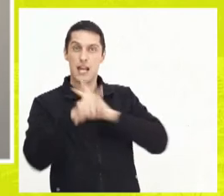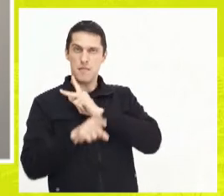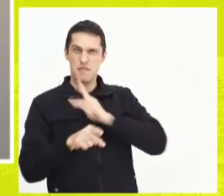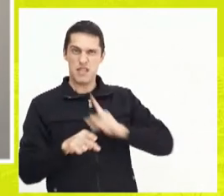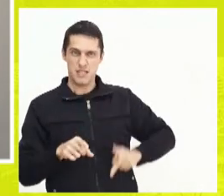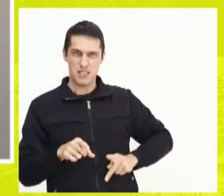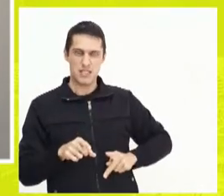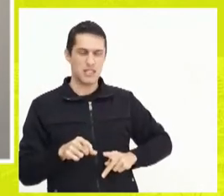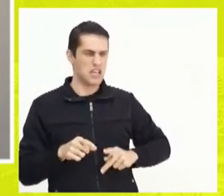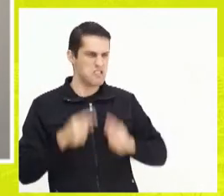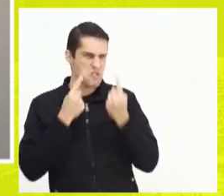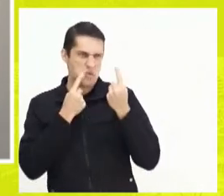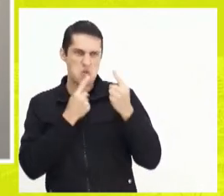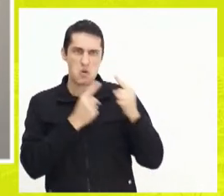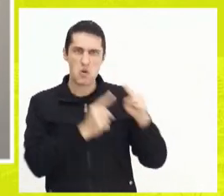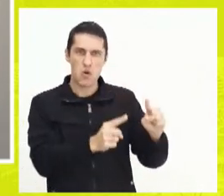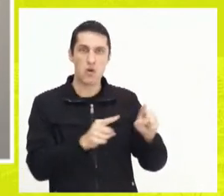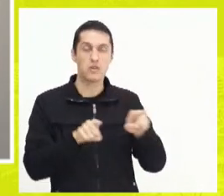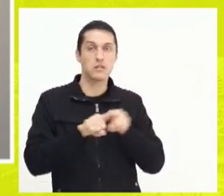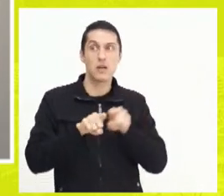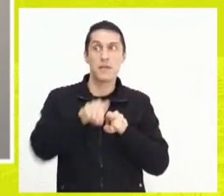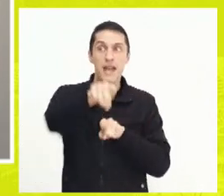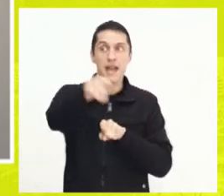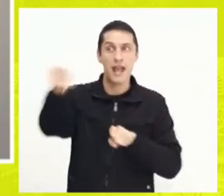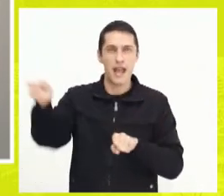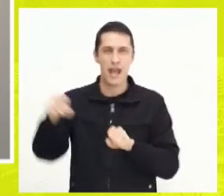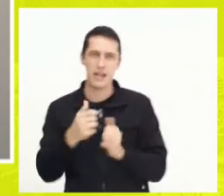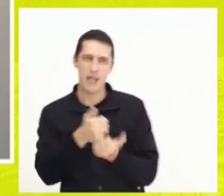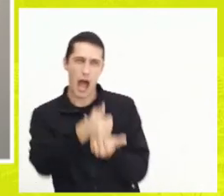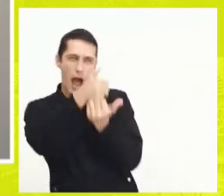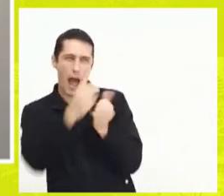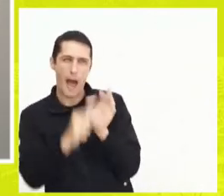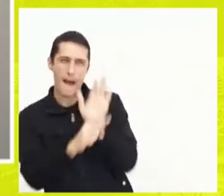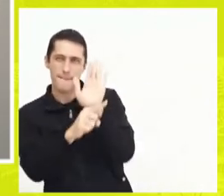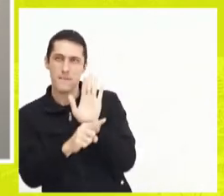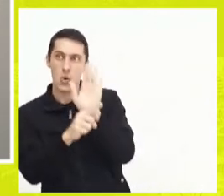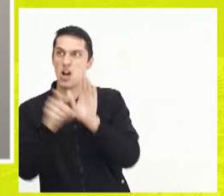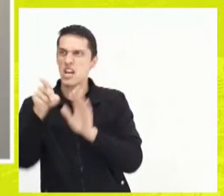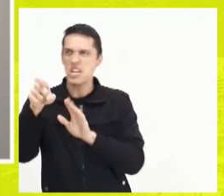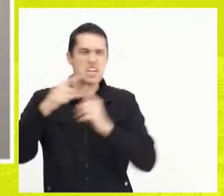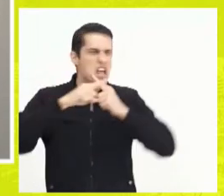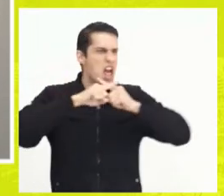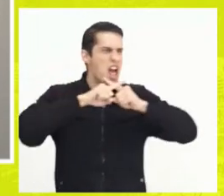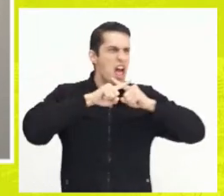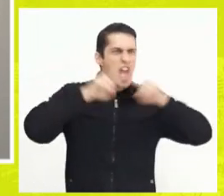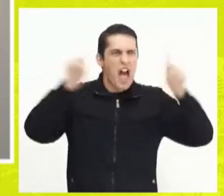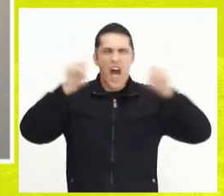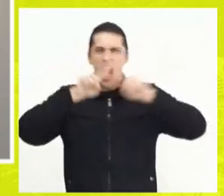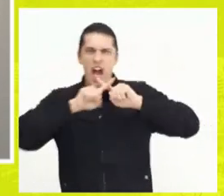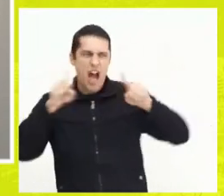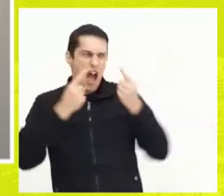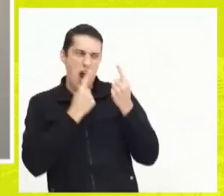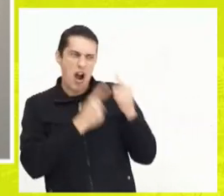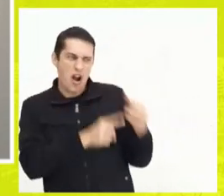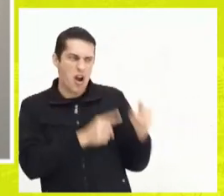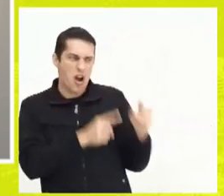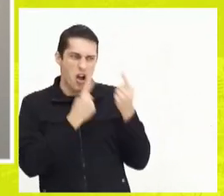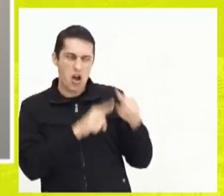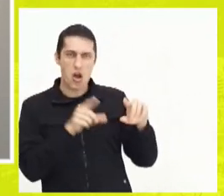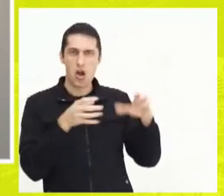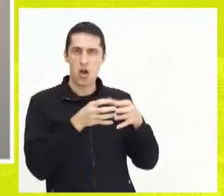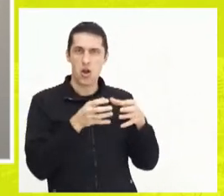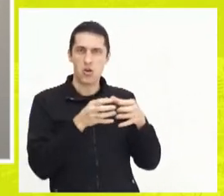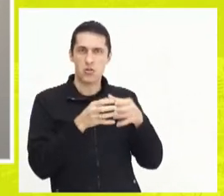president and his supporters as if a stage like a fight between journalists and the